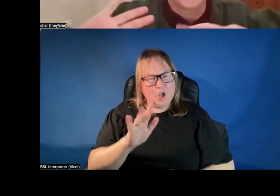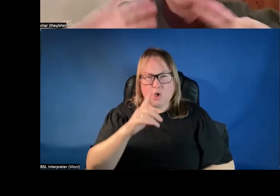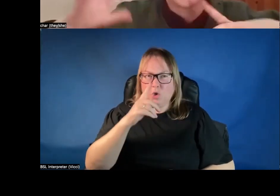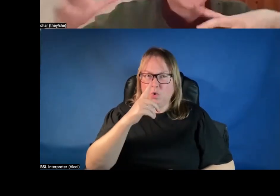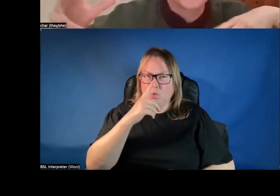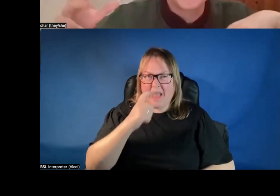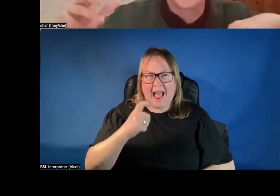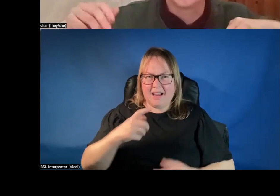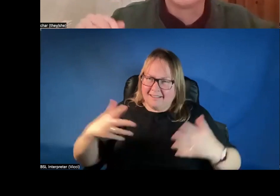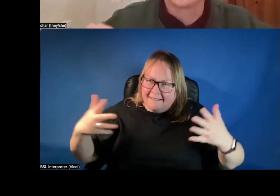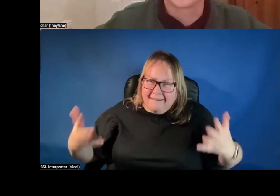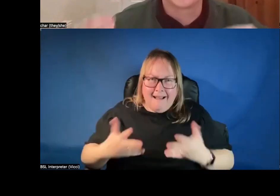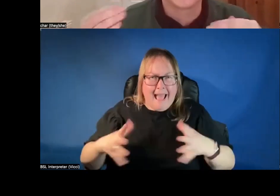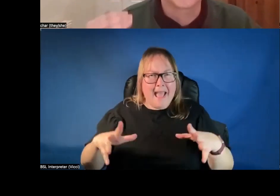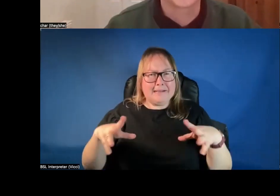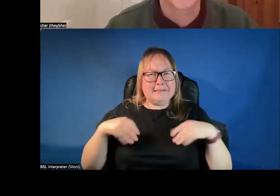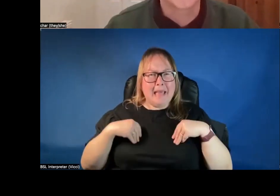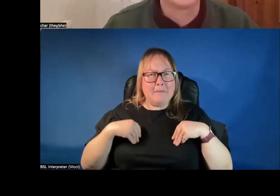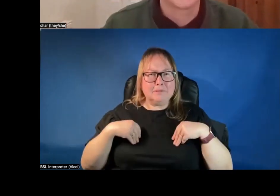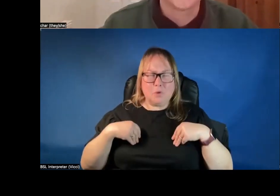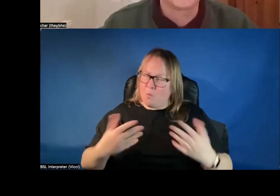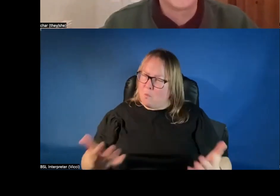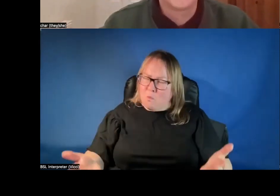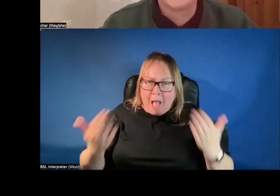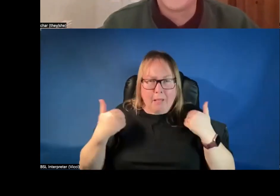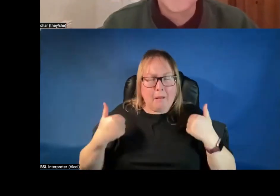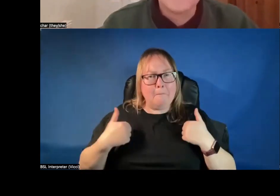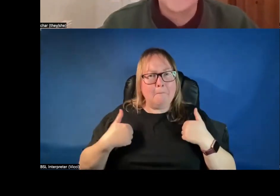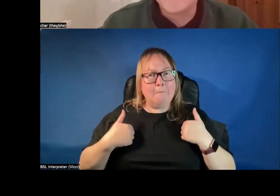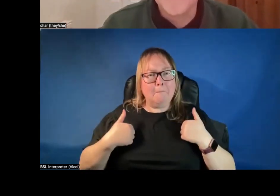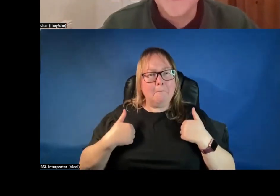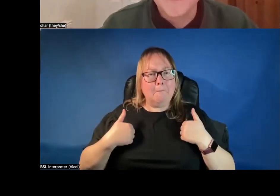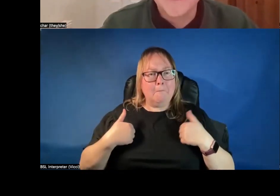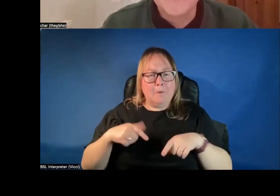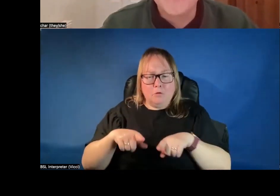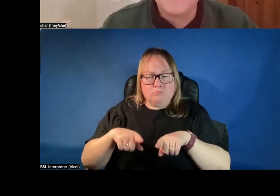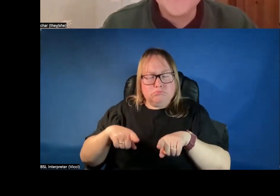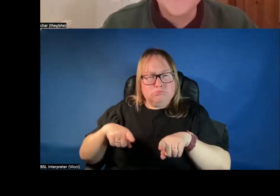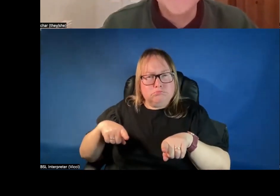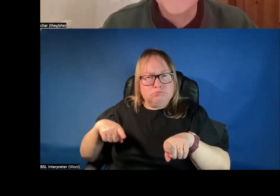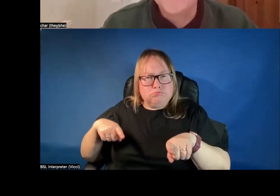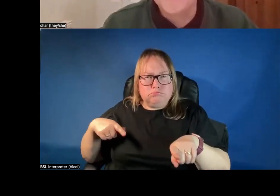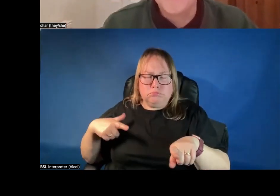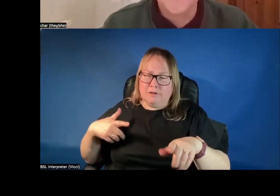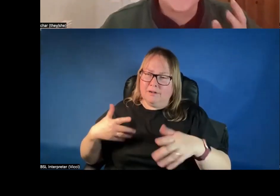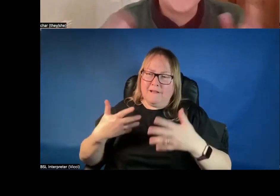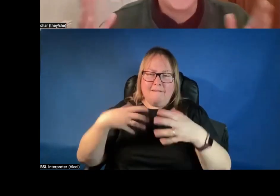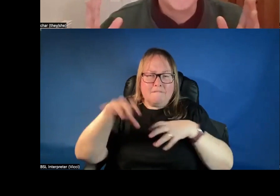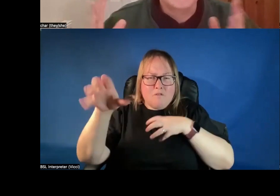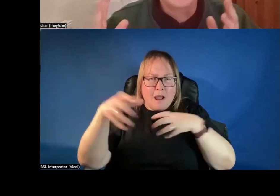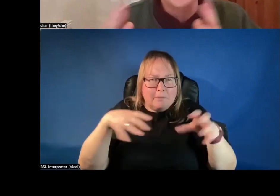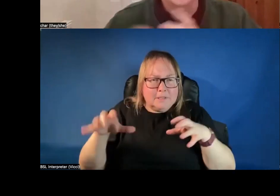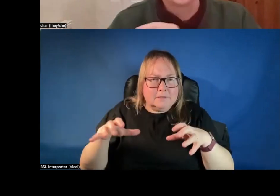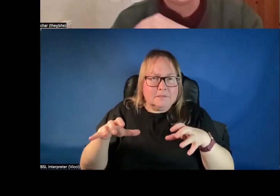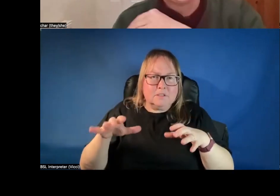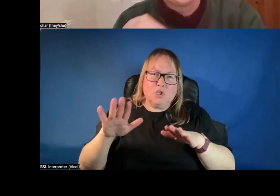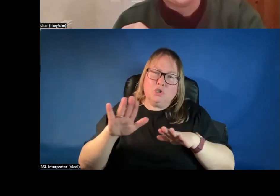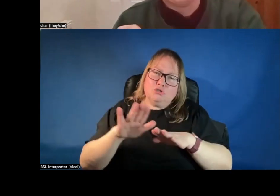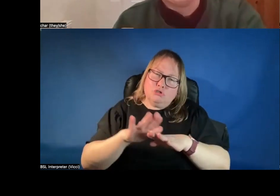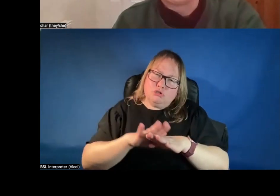slow fragmentary thing, but then also sat there being like, we haven't done anything in like 4 months. Should we be doing